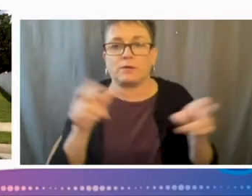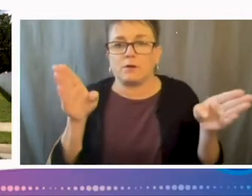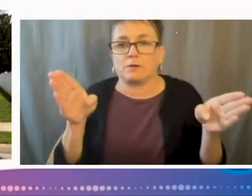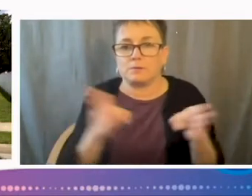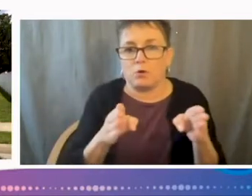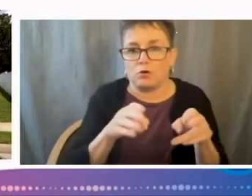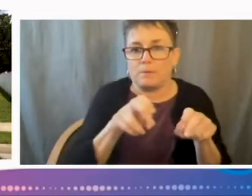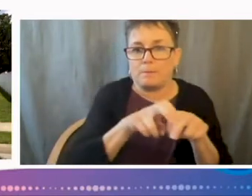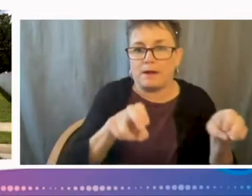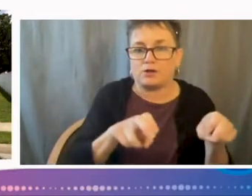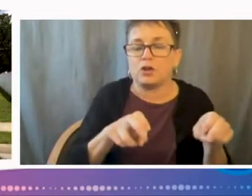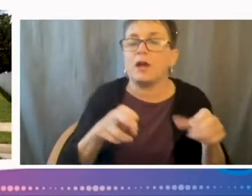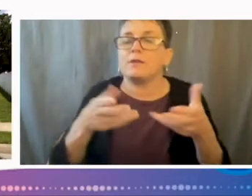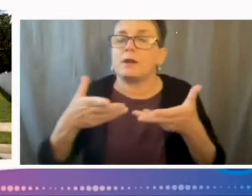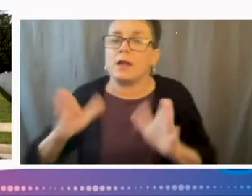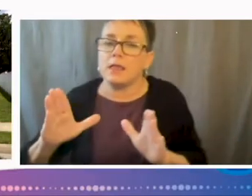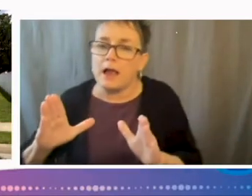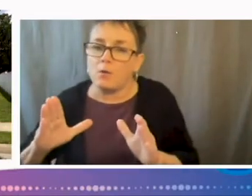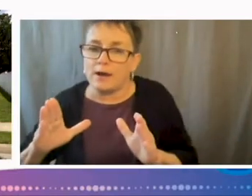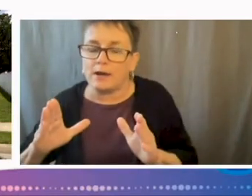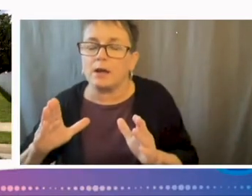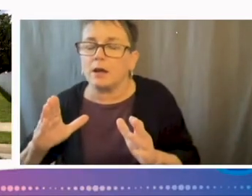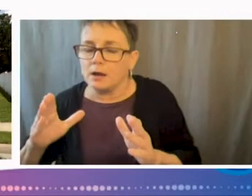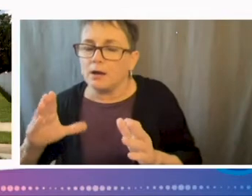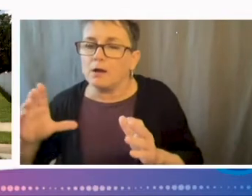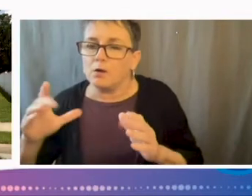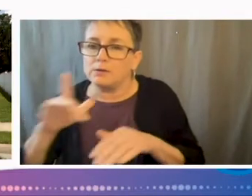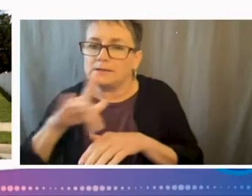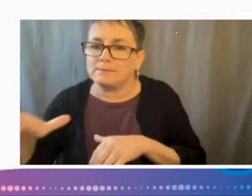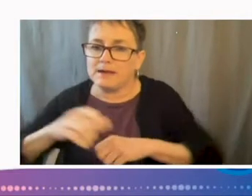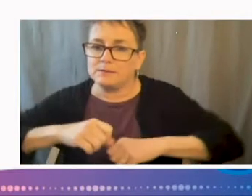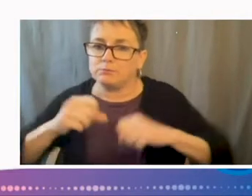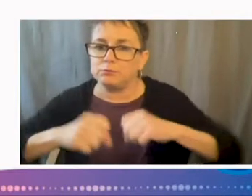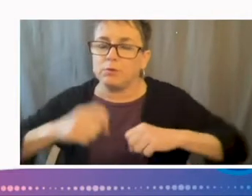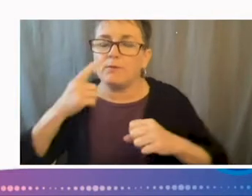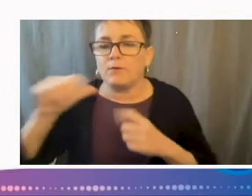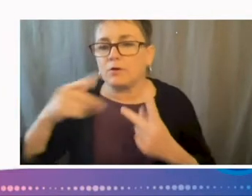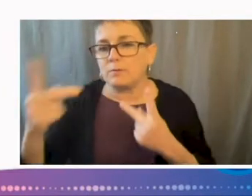shelter for customers using mobility devices.